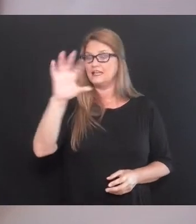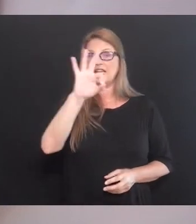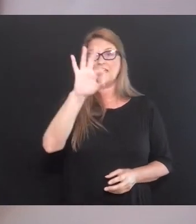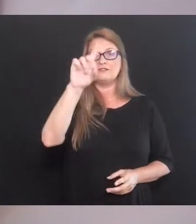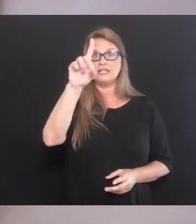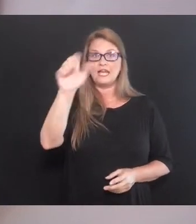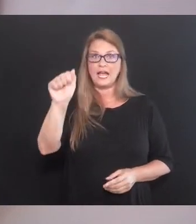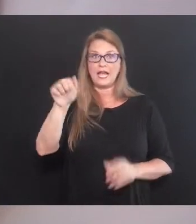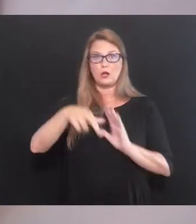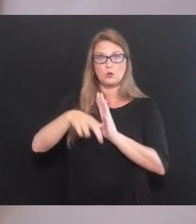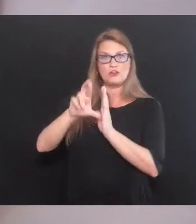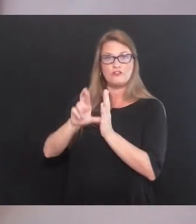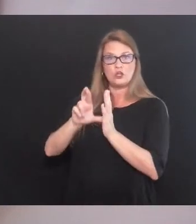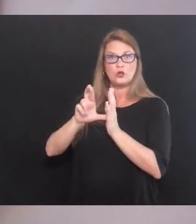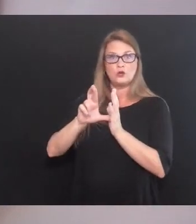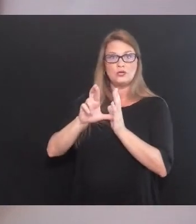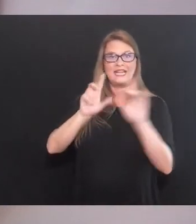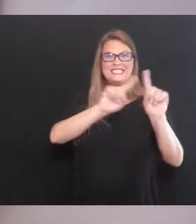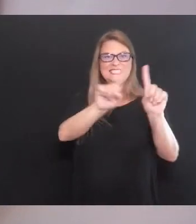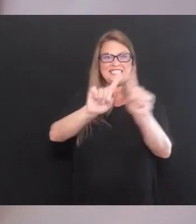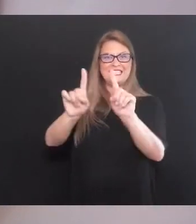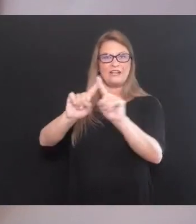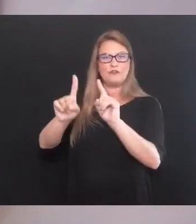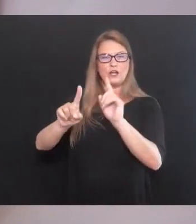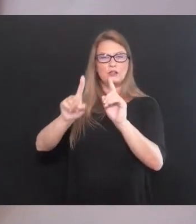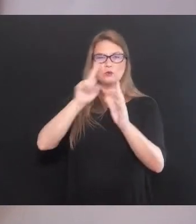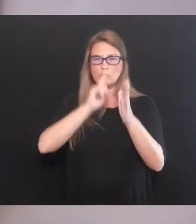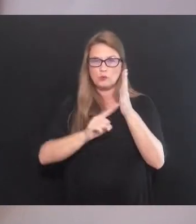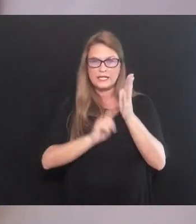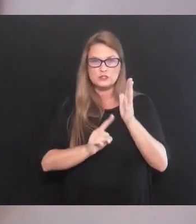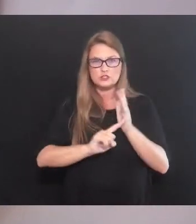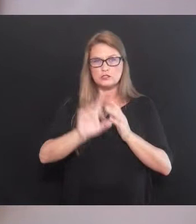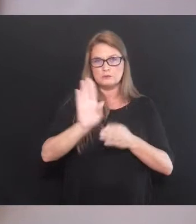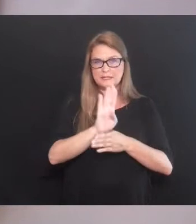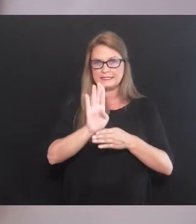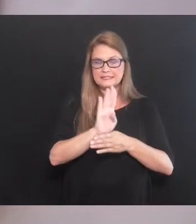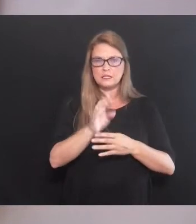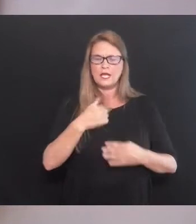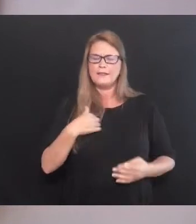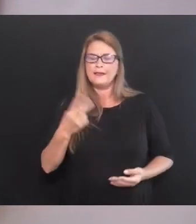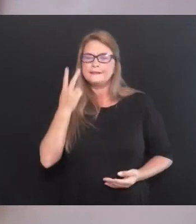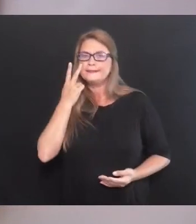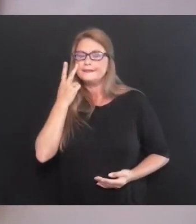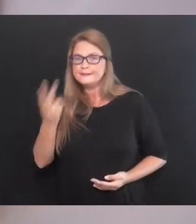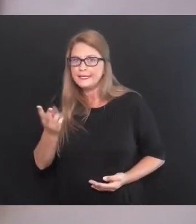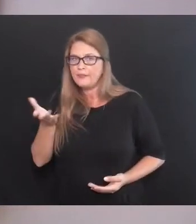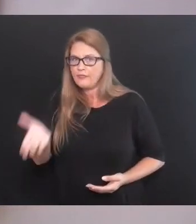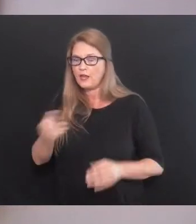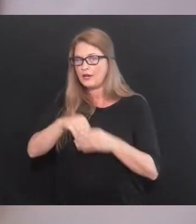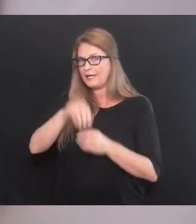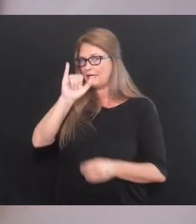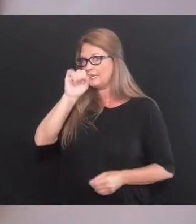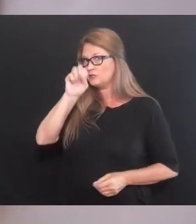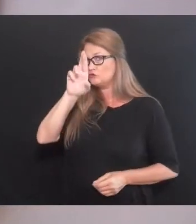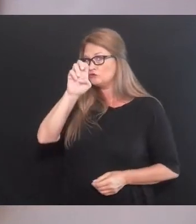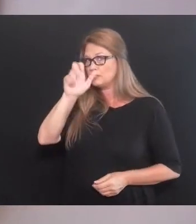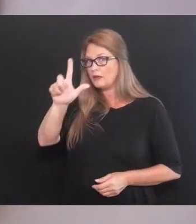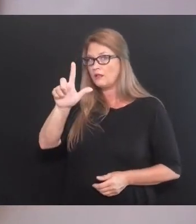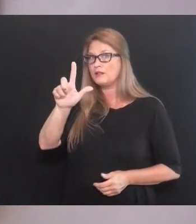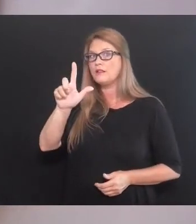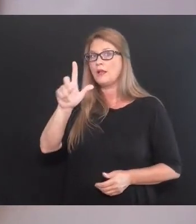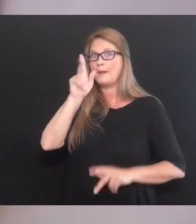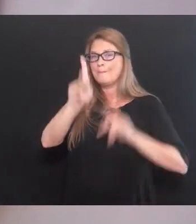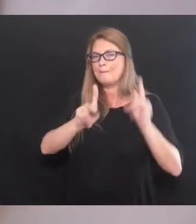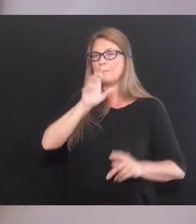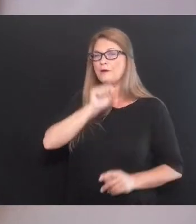reviewed a number of different research studies, and what was really found in Israel is that people 60